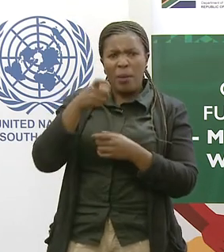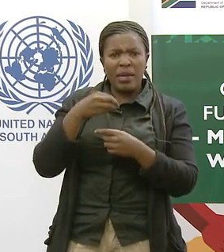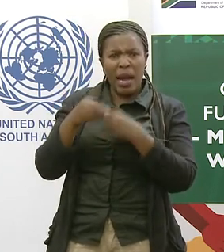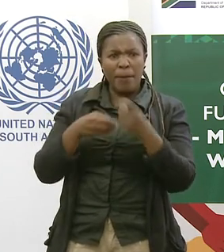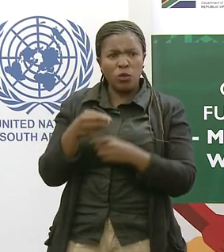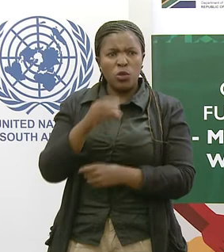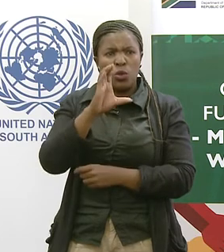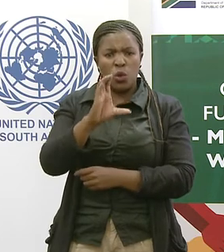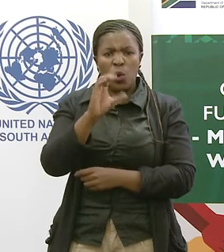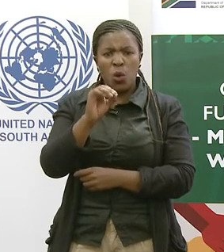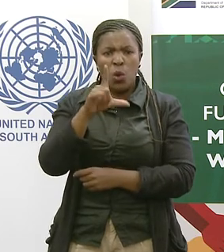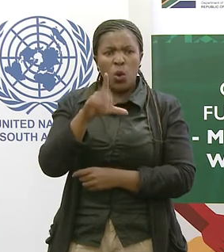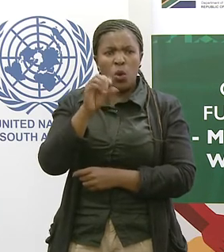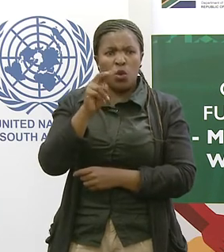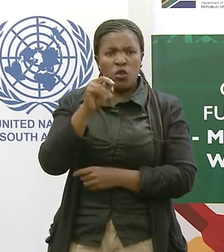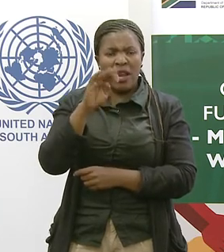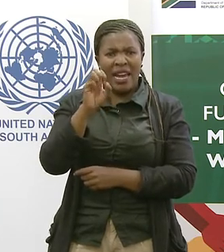I actually think that